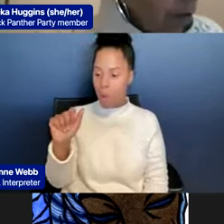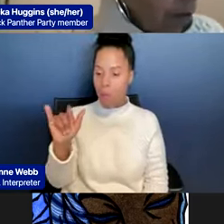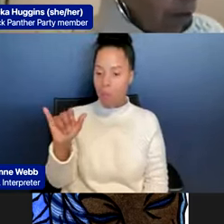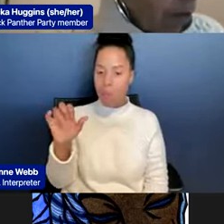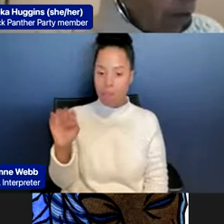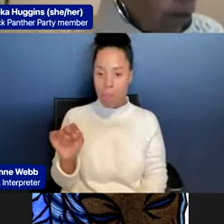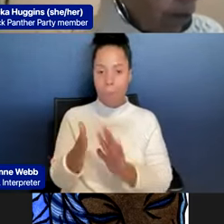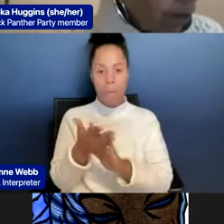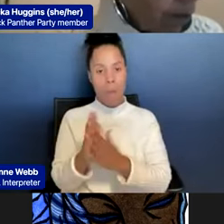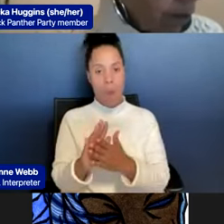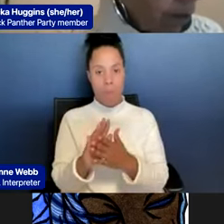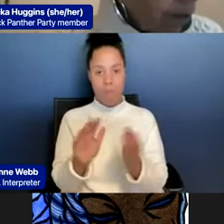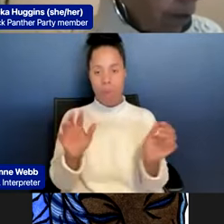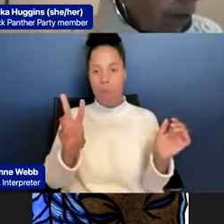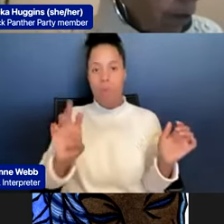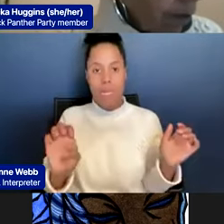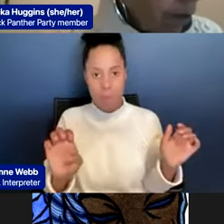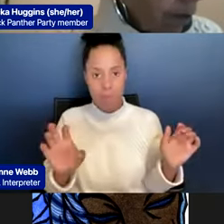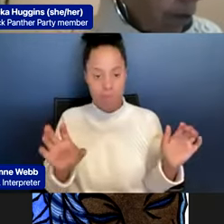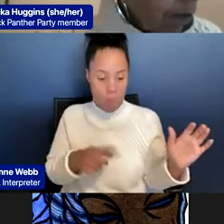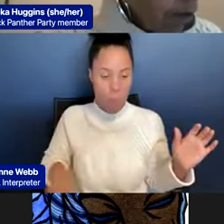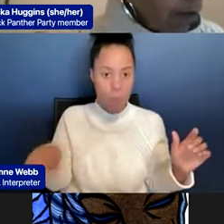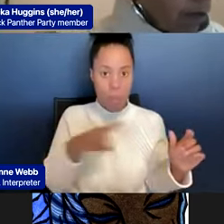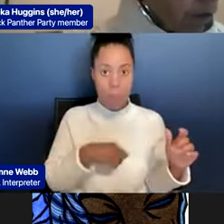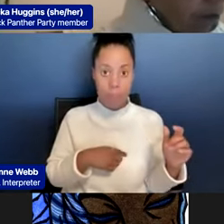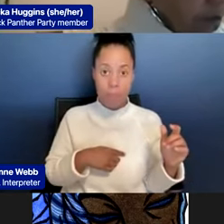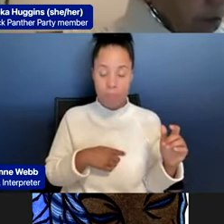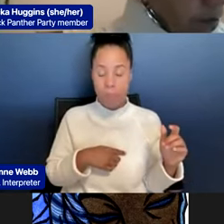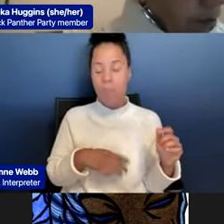The question that we're faced right now, and I think the question